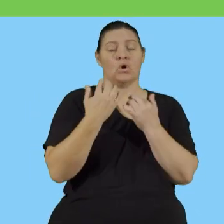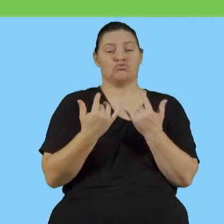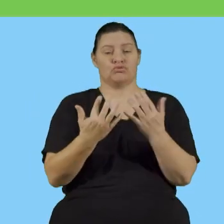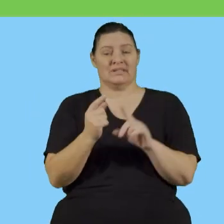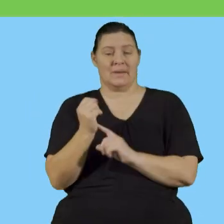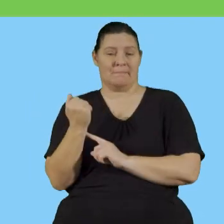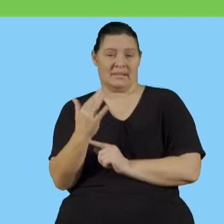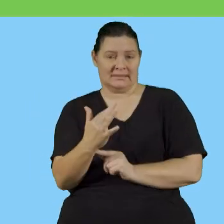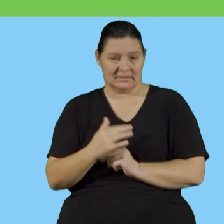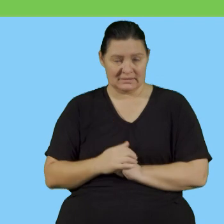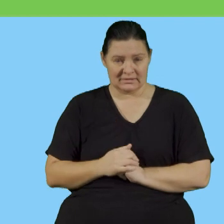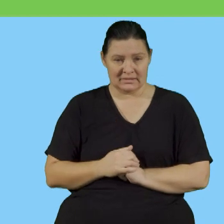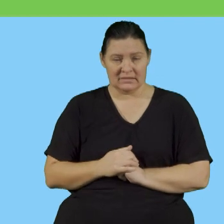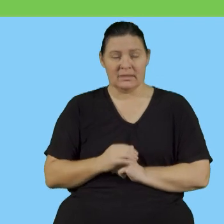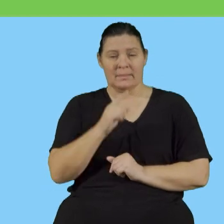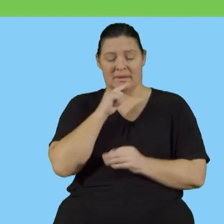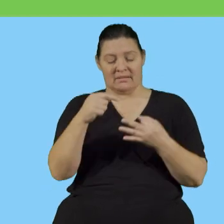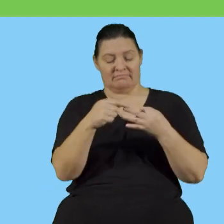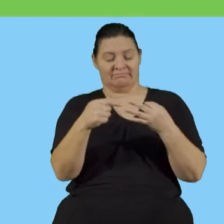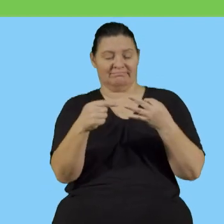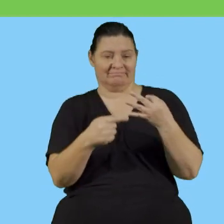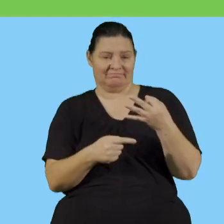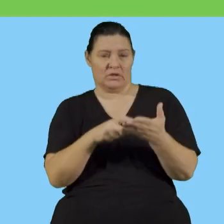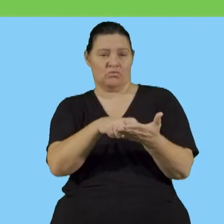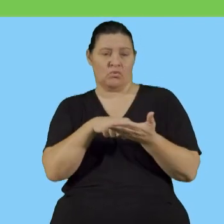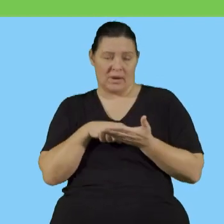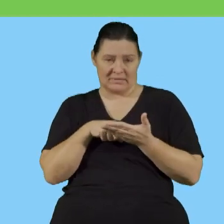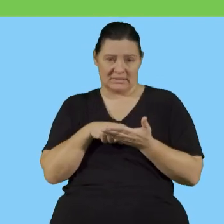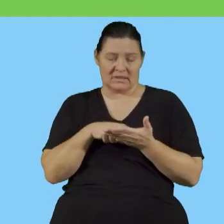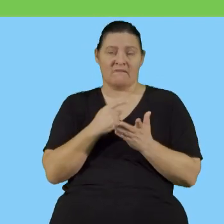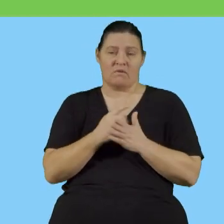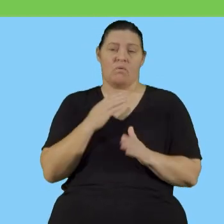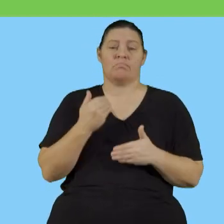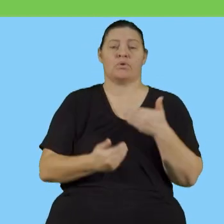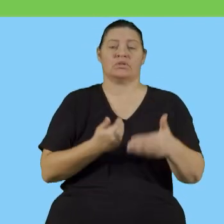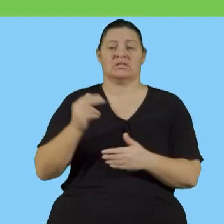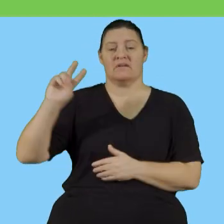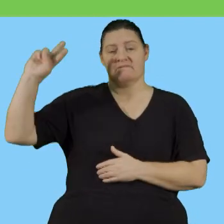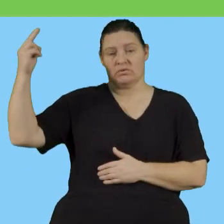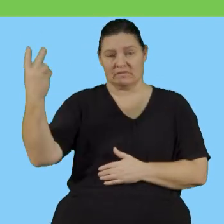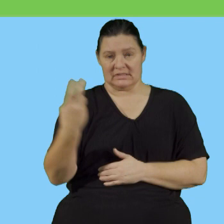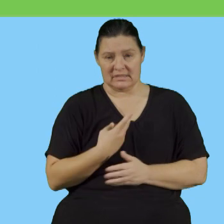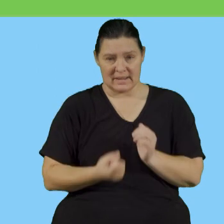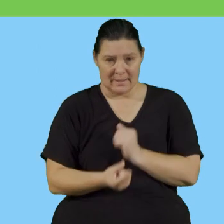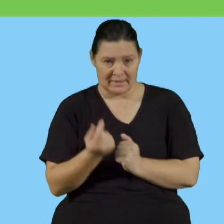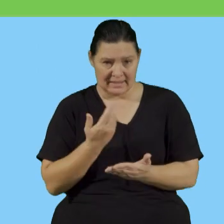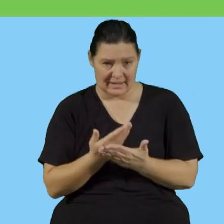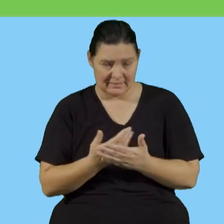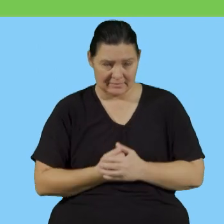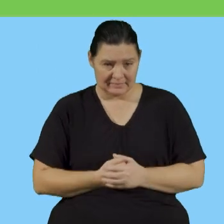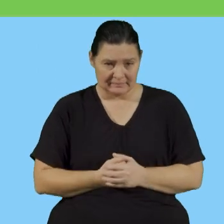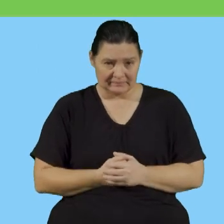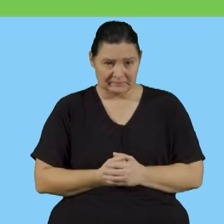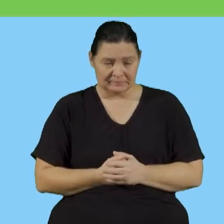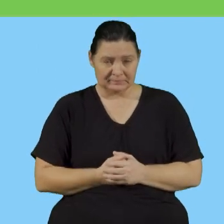green parts of the plant. So these are the three requirements for the processes, for the process of